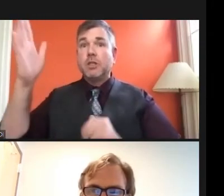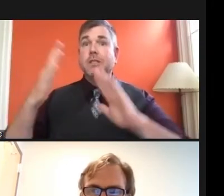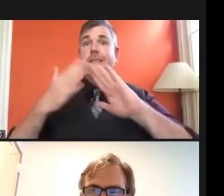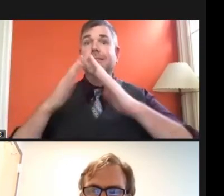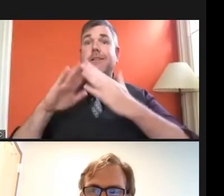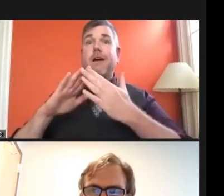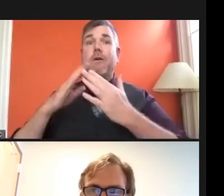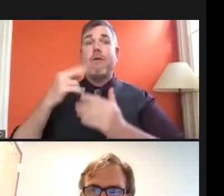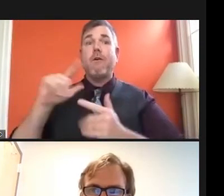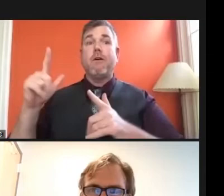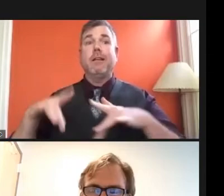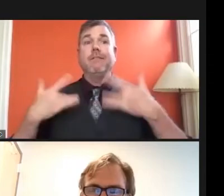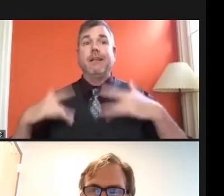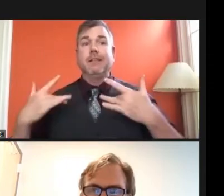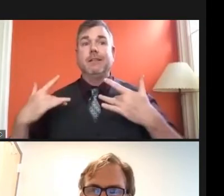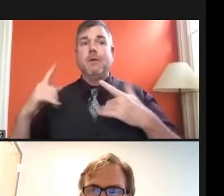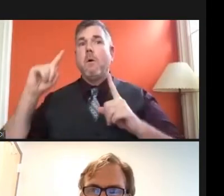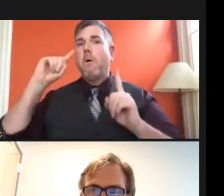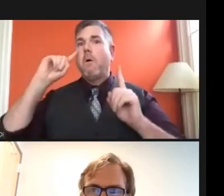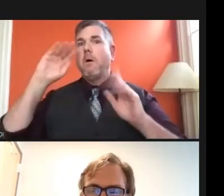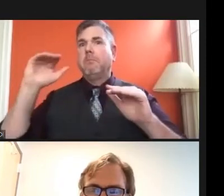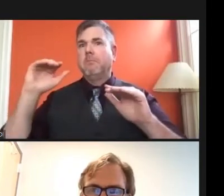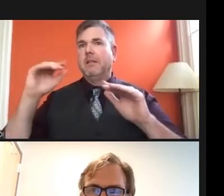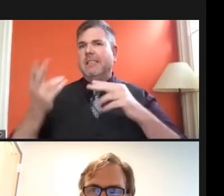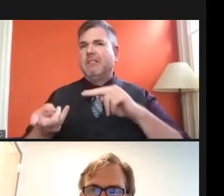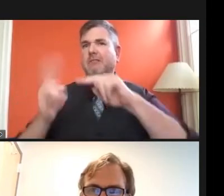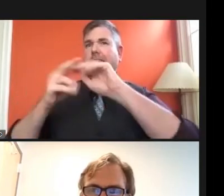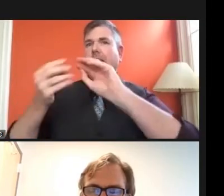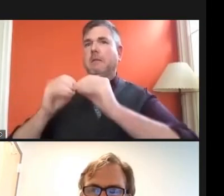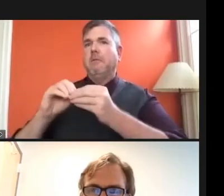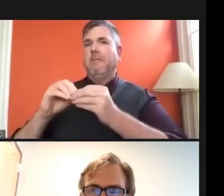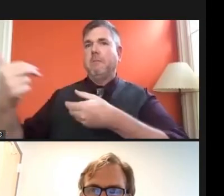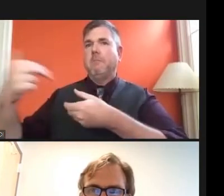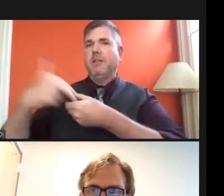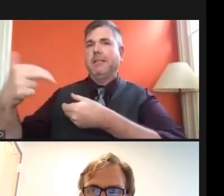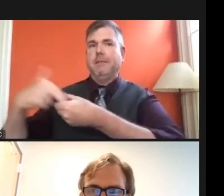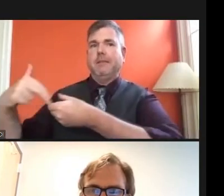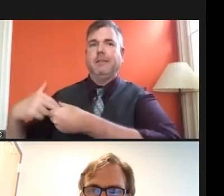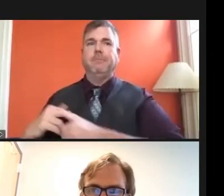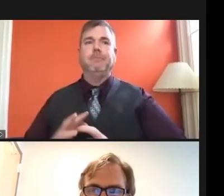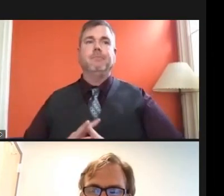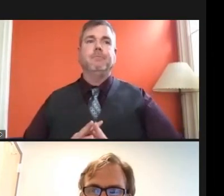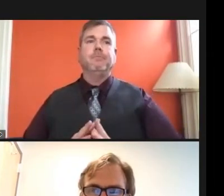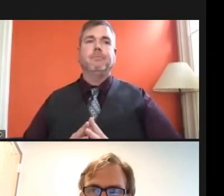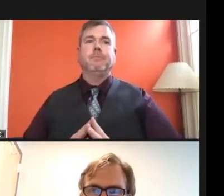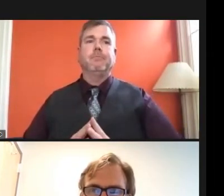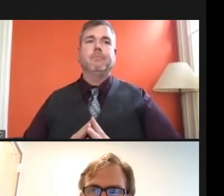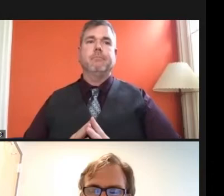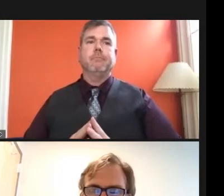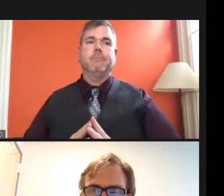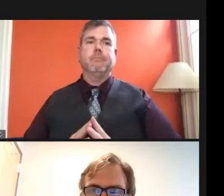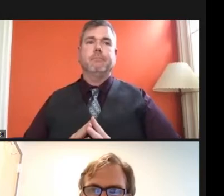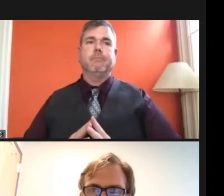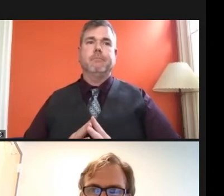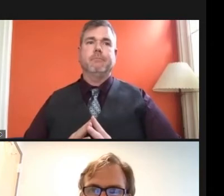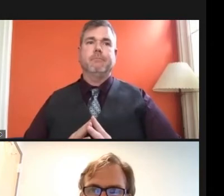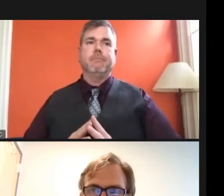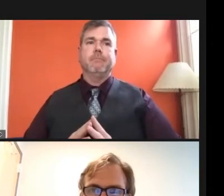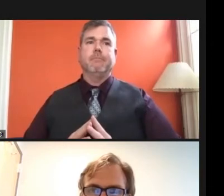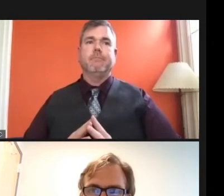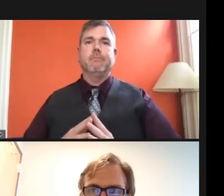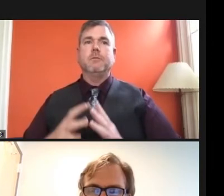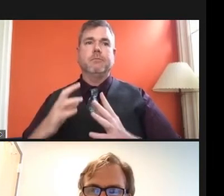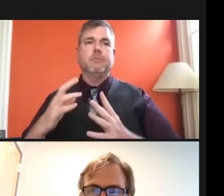are just joining us, this is our community conversation event hosted by the County of Marin and Marin Health and Human Services, and we're joined by Dr. Matt